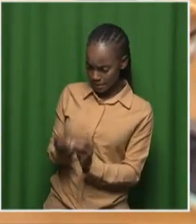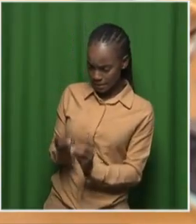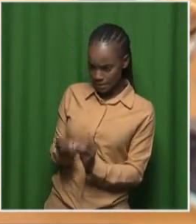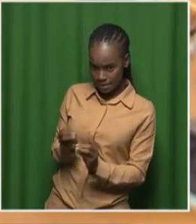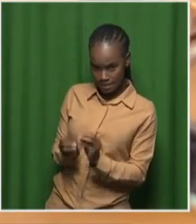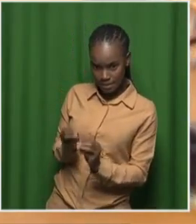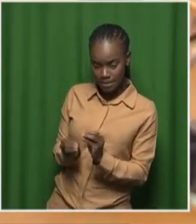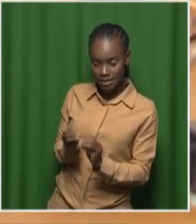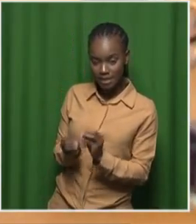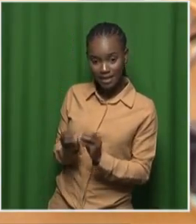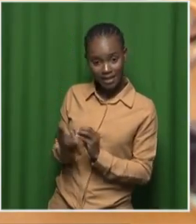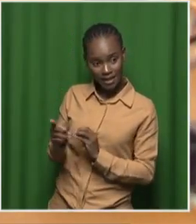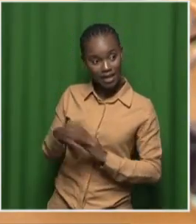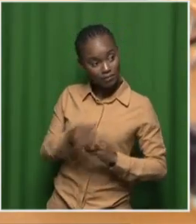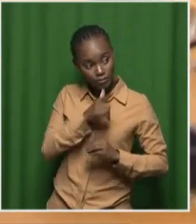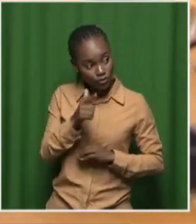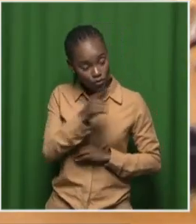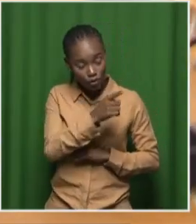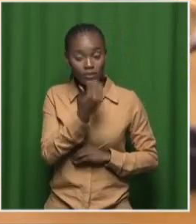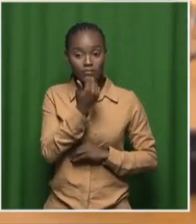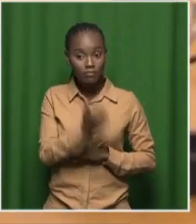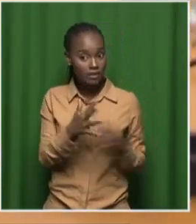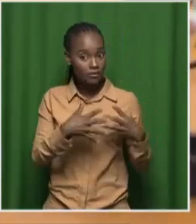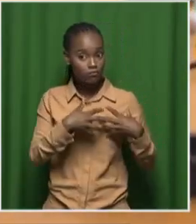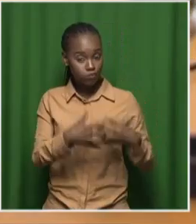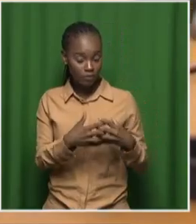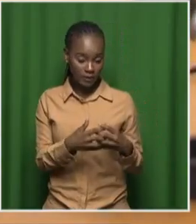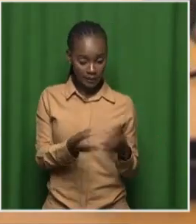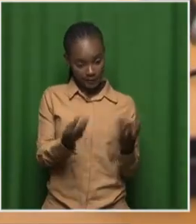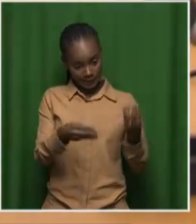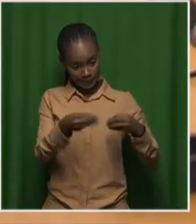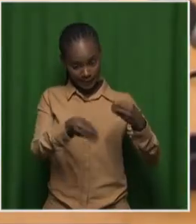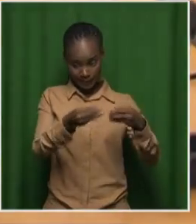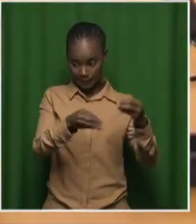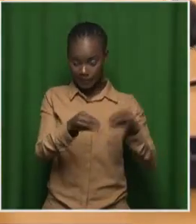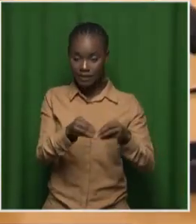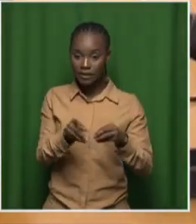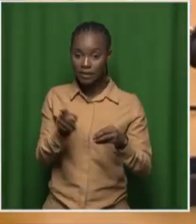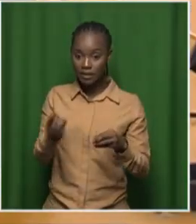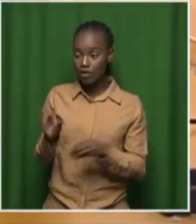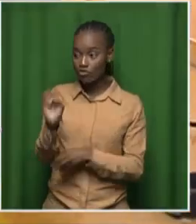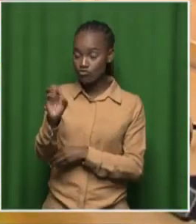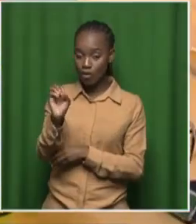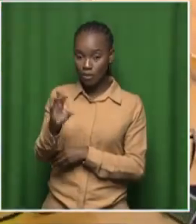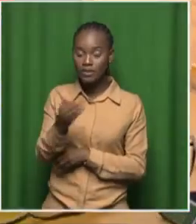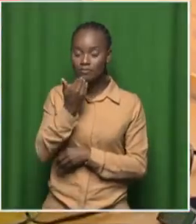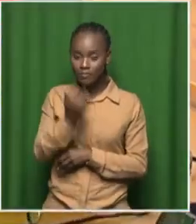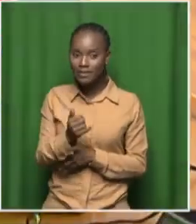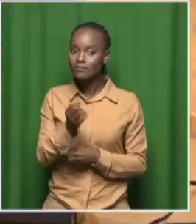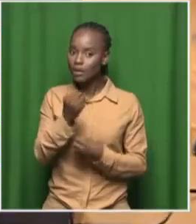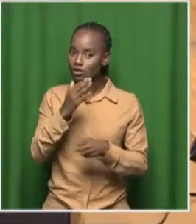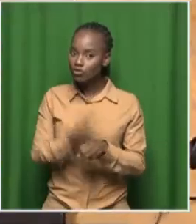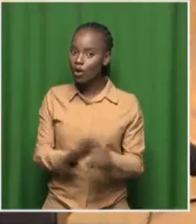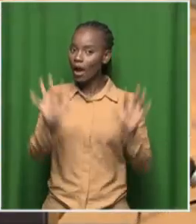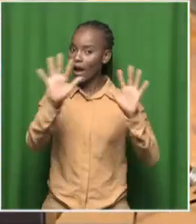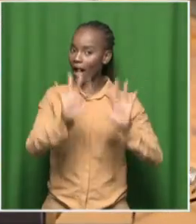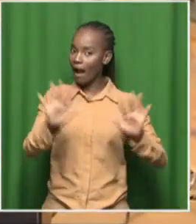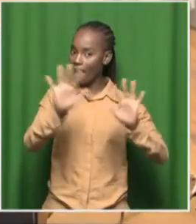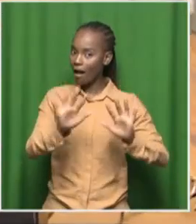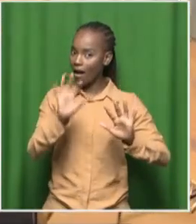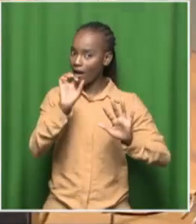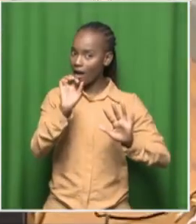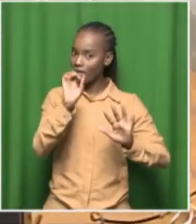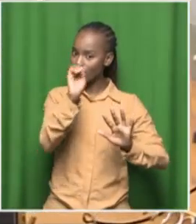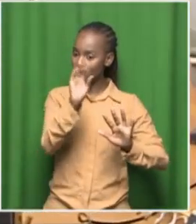Matsimi, I need a robot. I want the lights, this red here, green and amber here. Can you go and do it for me? He said,